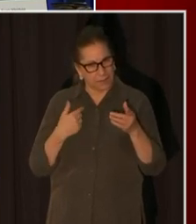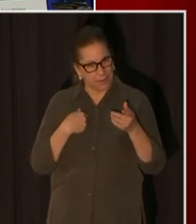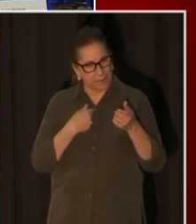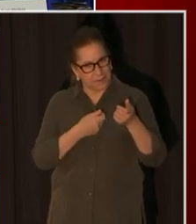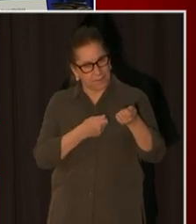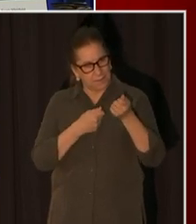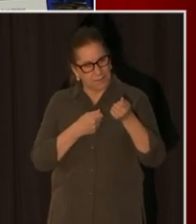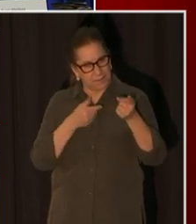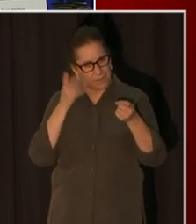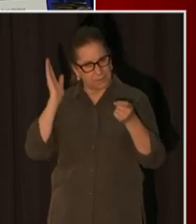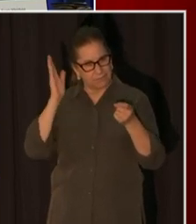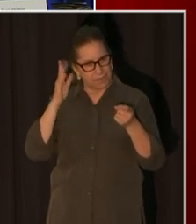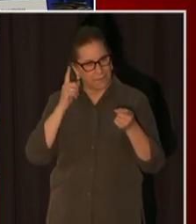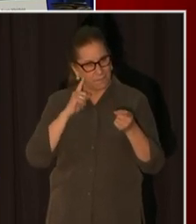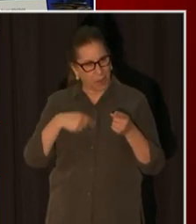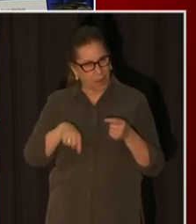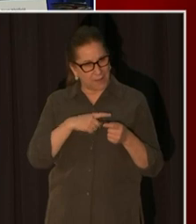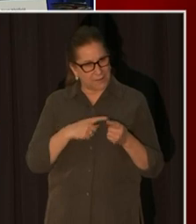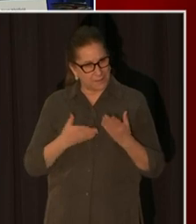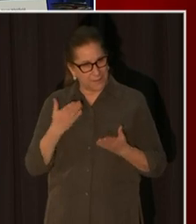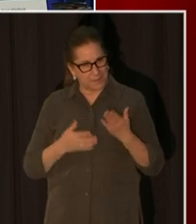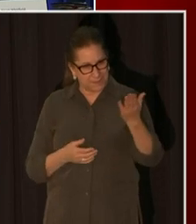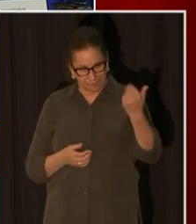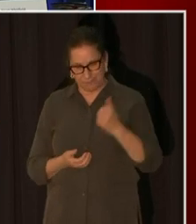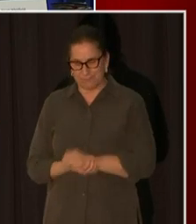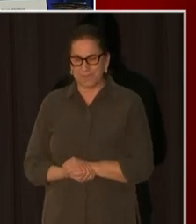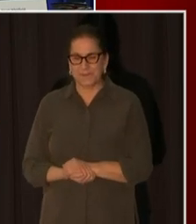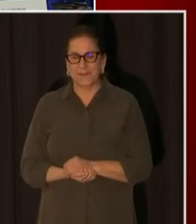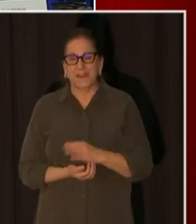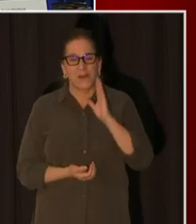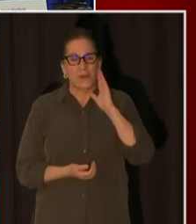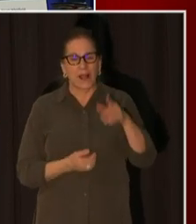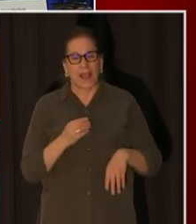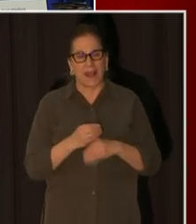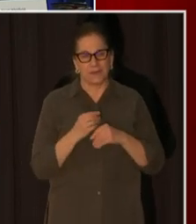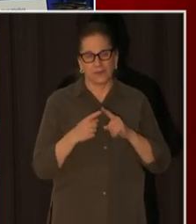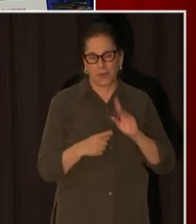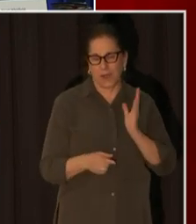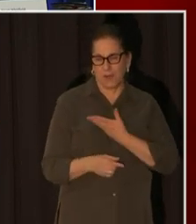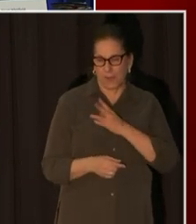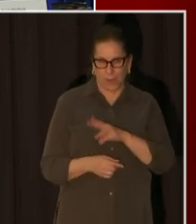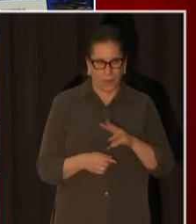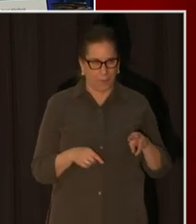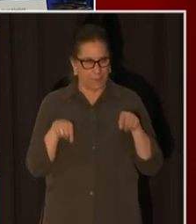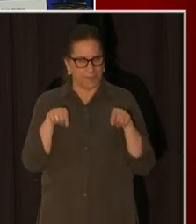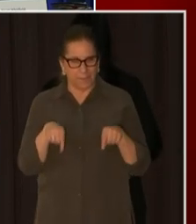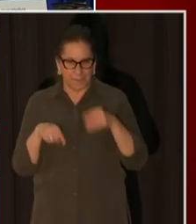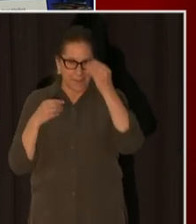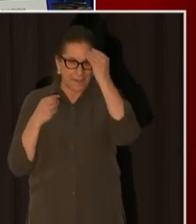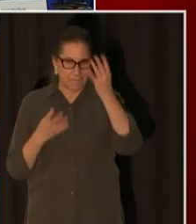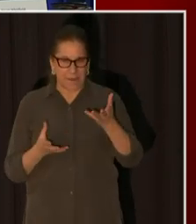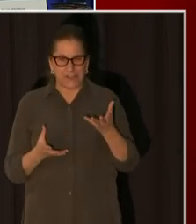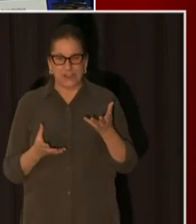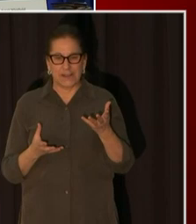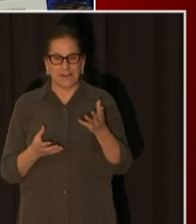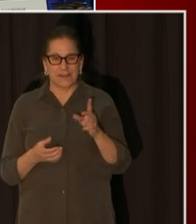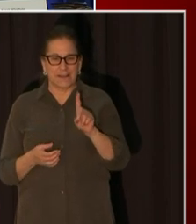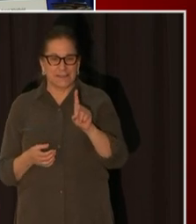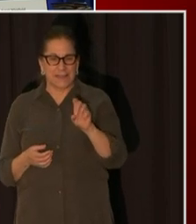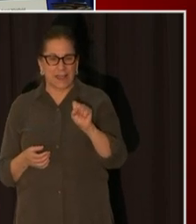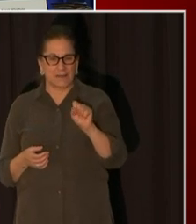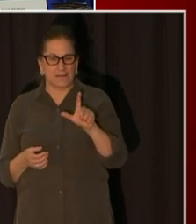like to have a little debt relief. I need some help not pay my mortgage for a couple of months. A lot of the banks have been open to that. Call